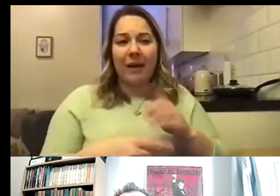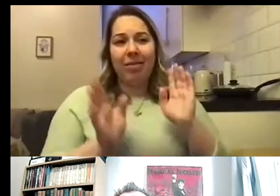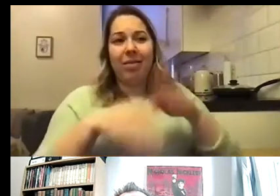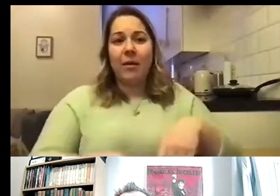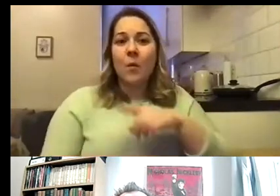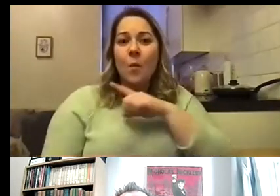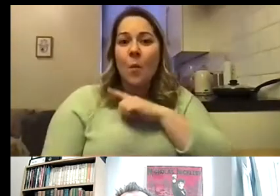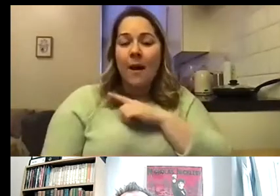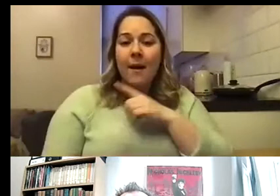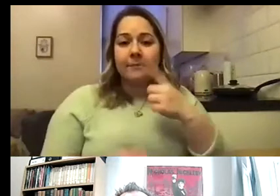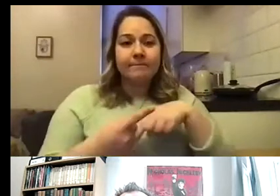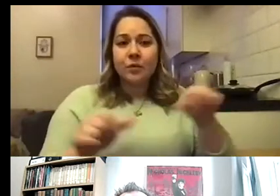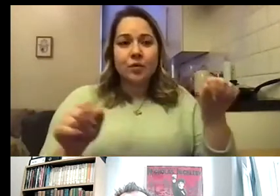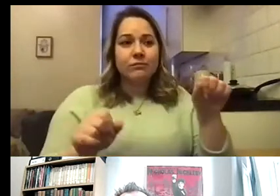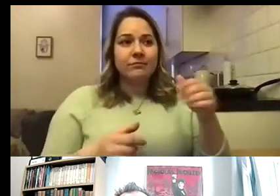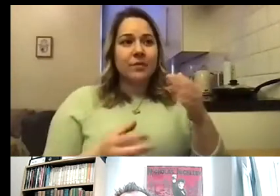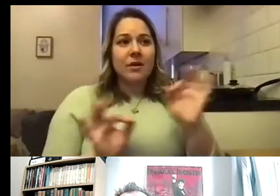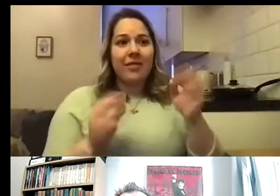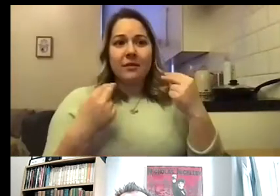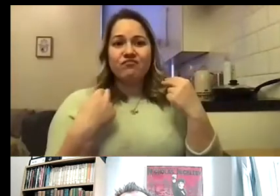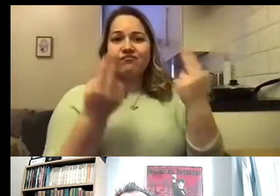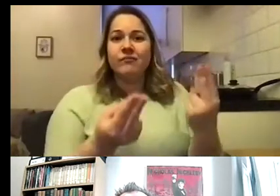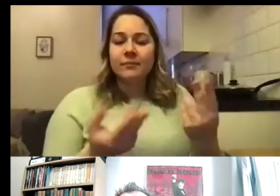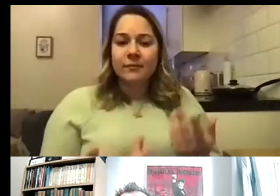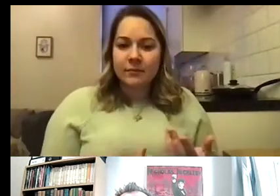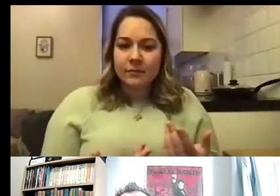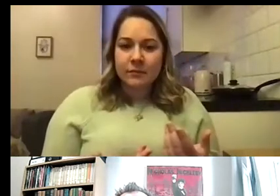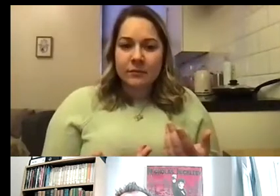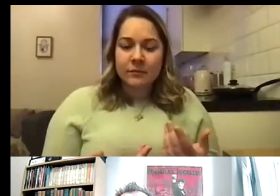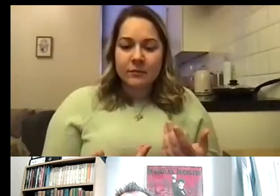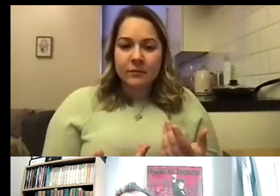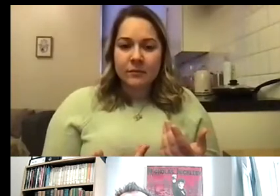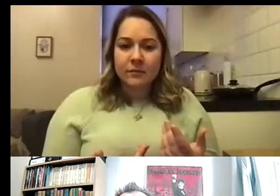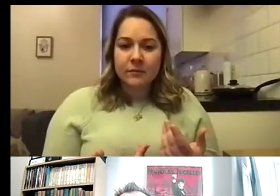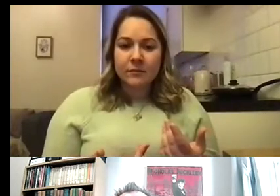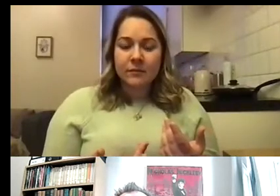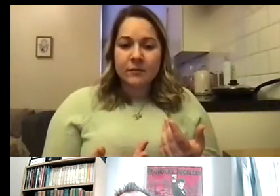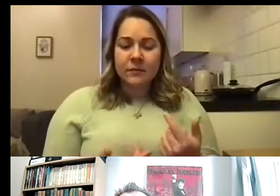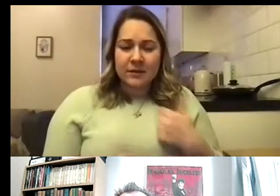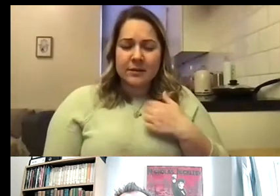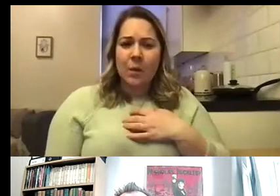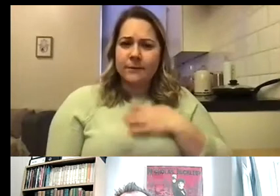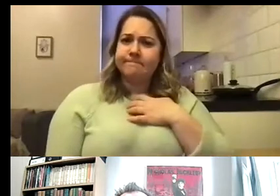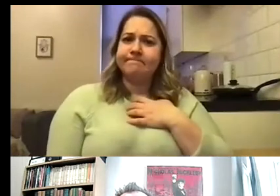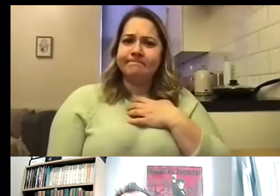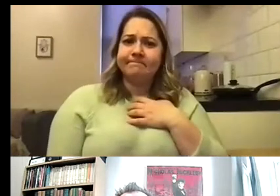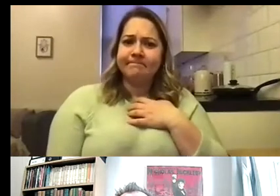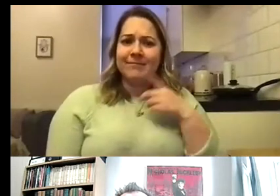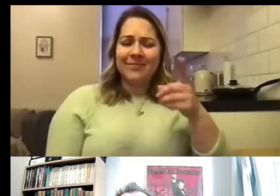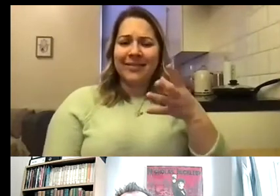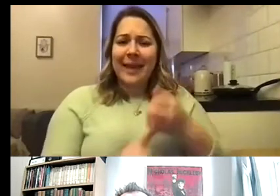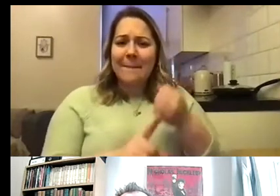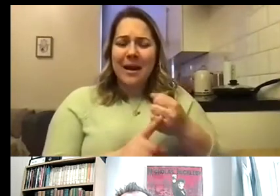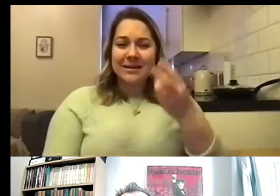did rise up. They did dissent. And so for me, I was struck by the impact of what they did, the fact that